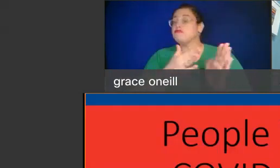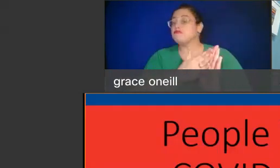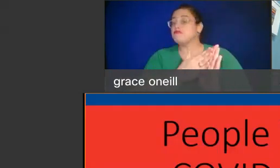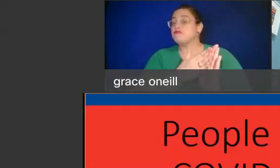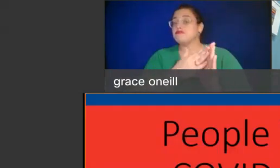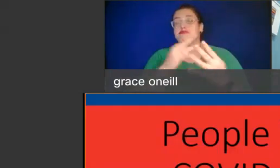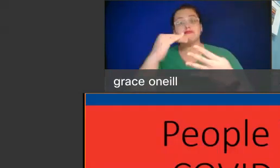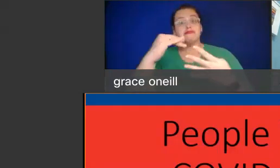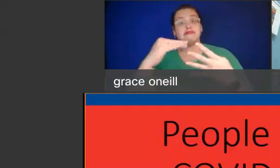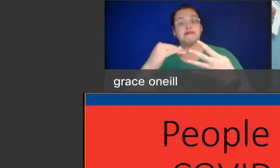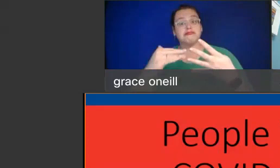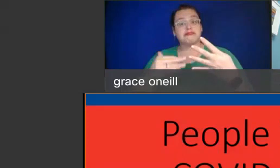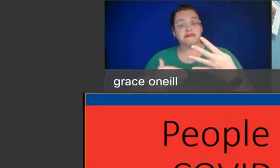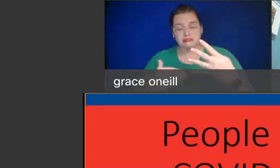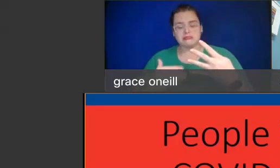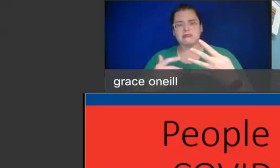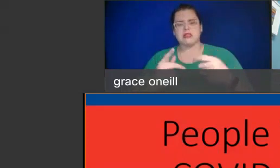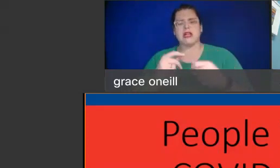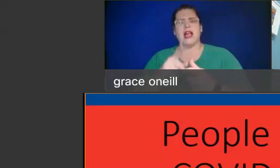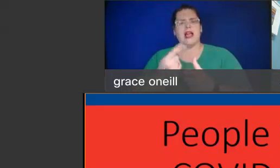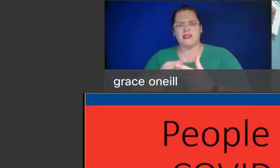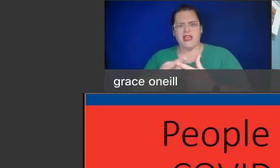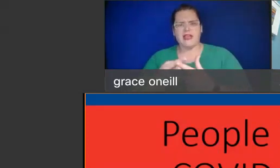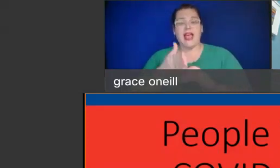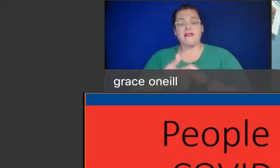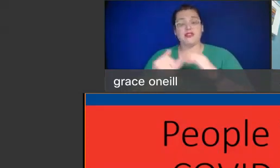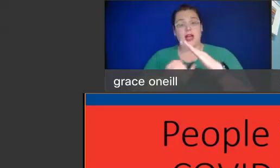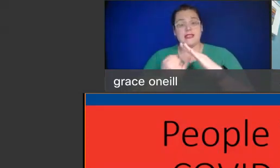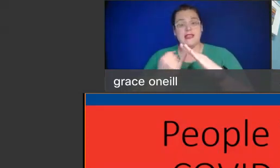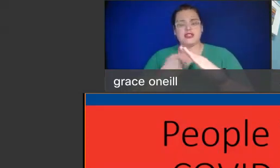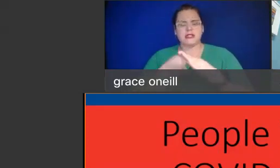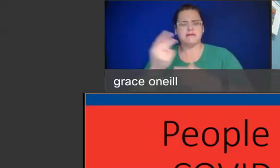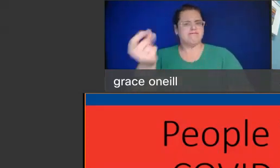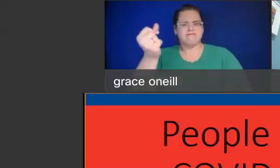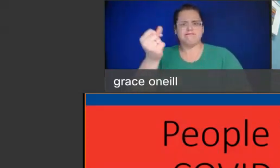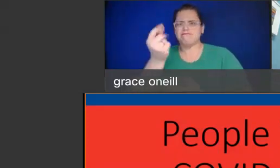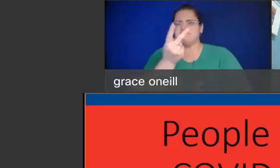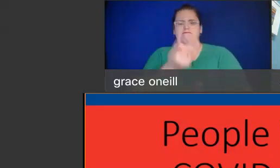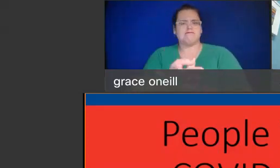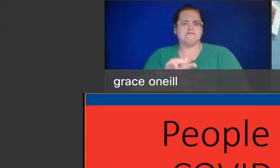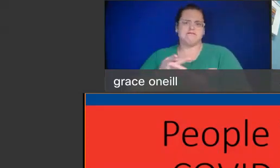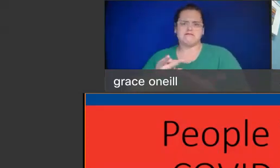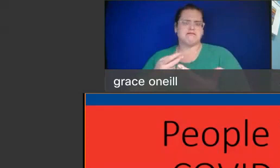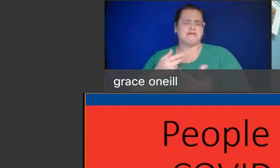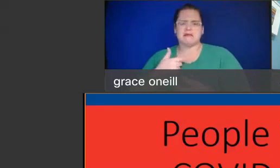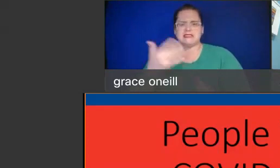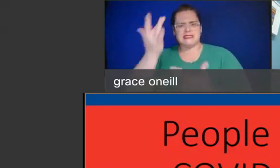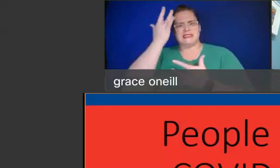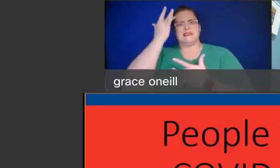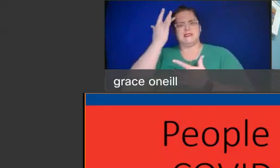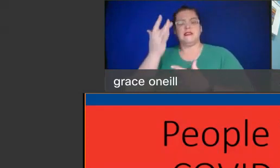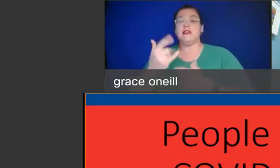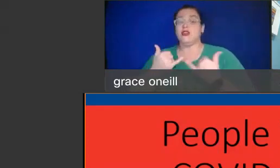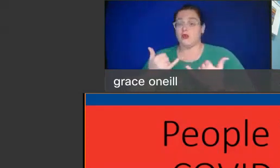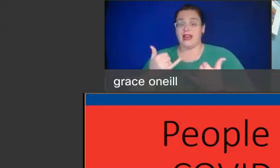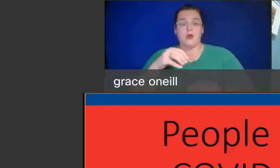completed their isolation period and became ill after that and required hospitalization. They are no longer in the hospital. We currently have no people